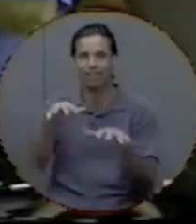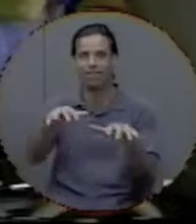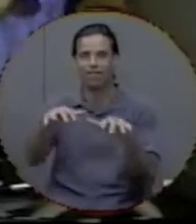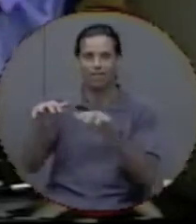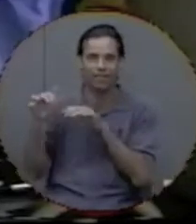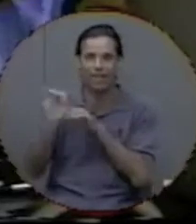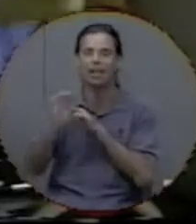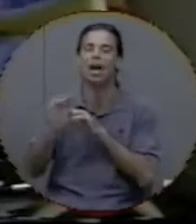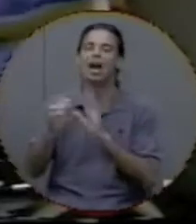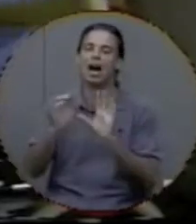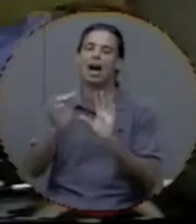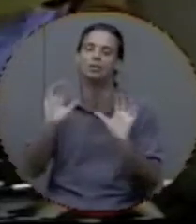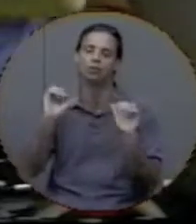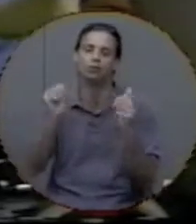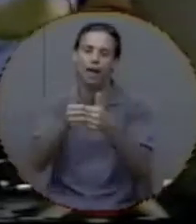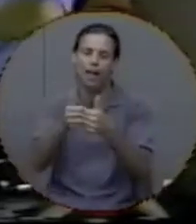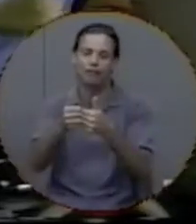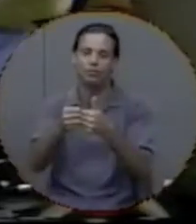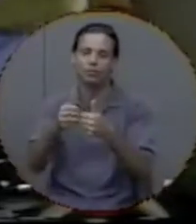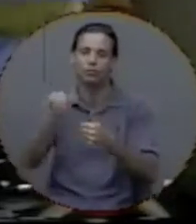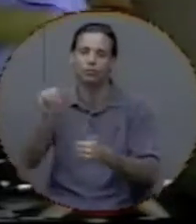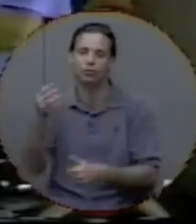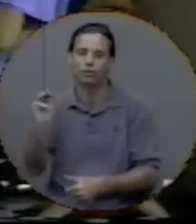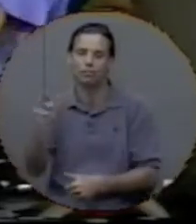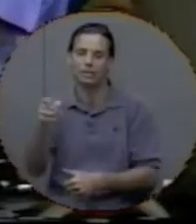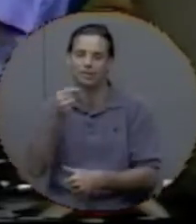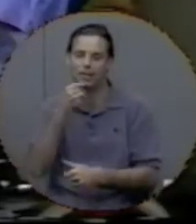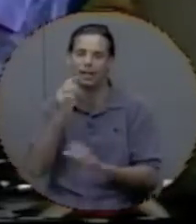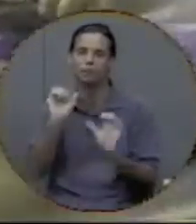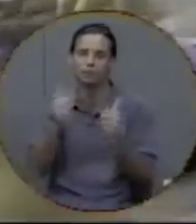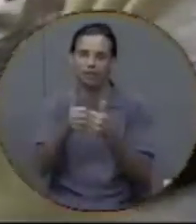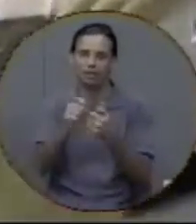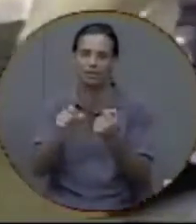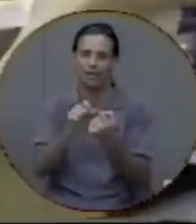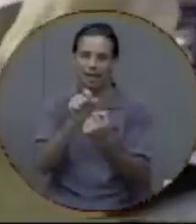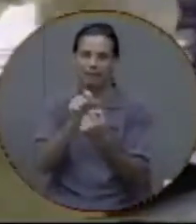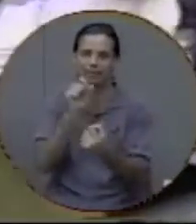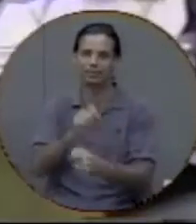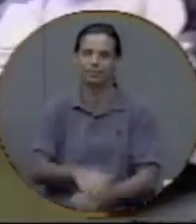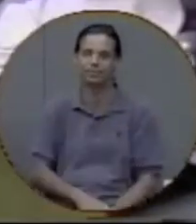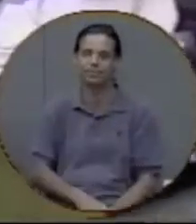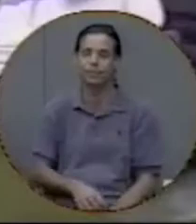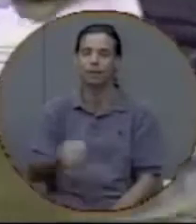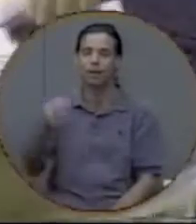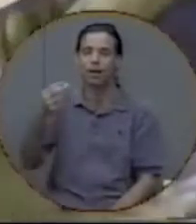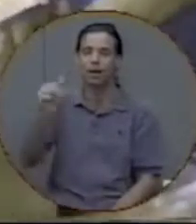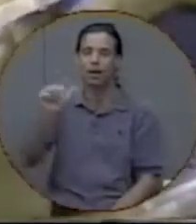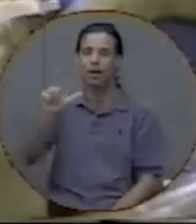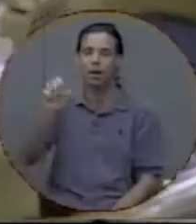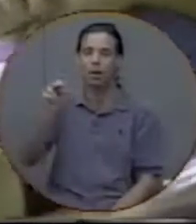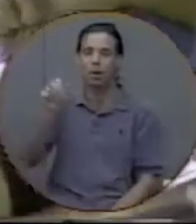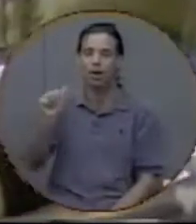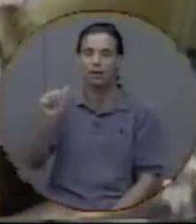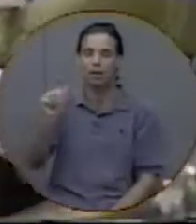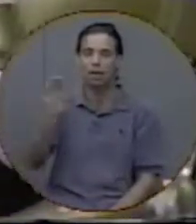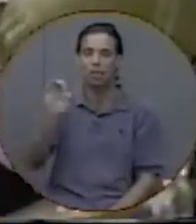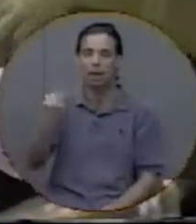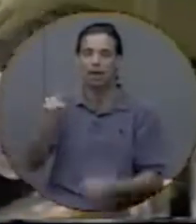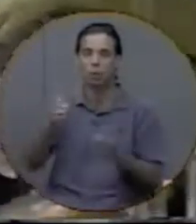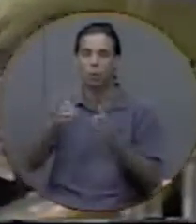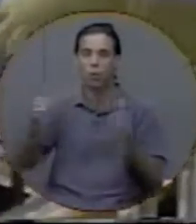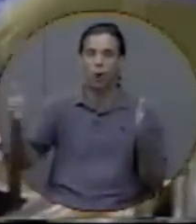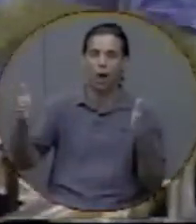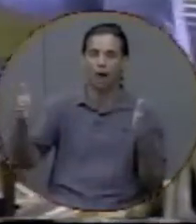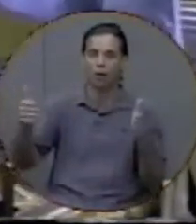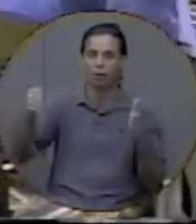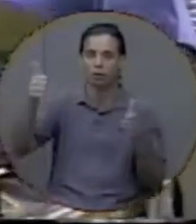A challenge, I believe. Yes, a challenge, exactly. Halona's bed is wider than most beds are because he needs to do some